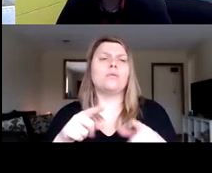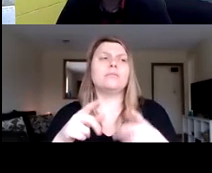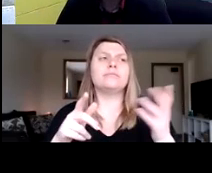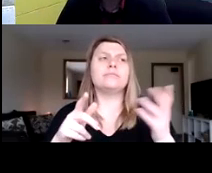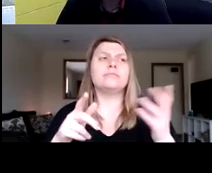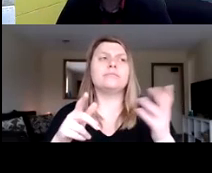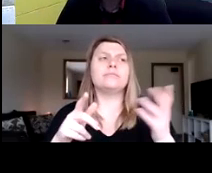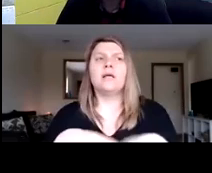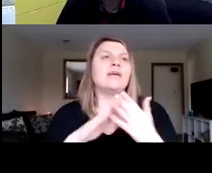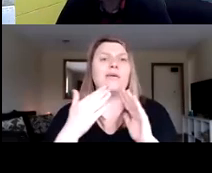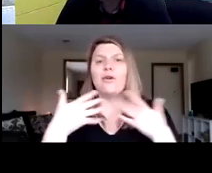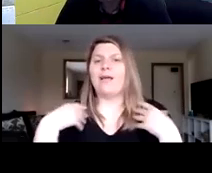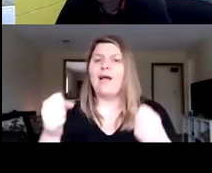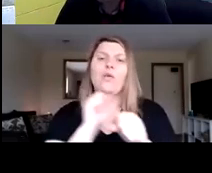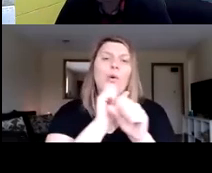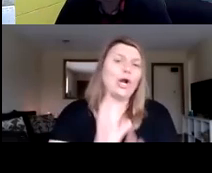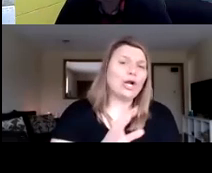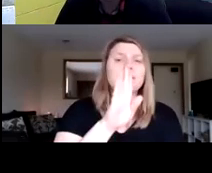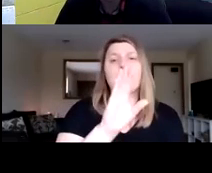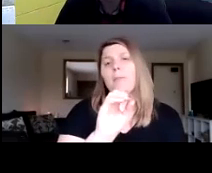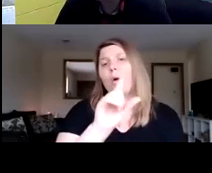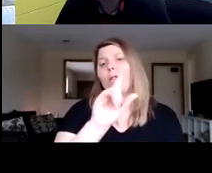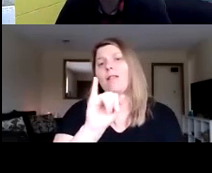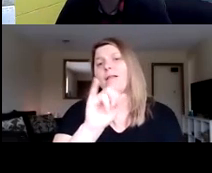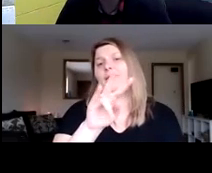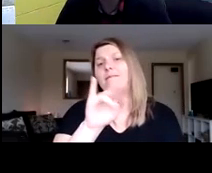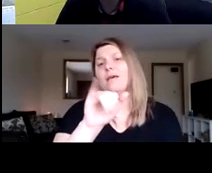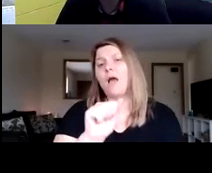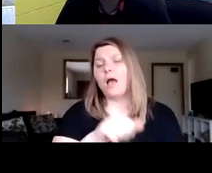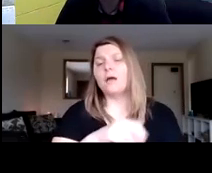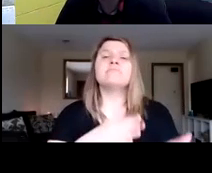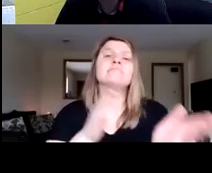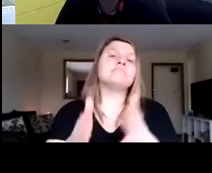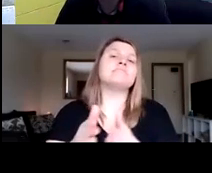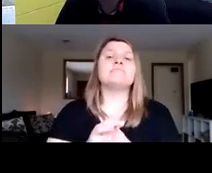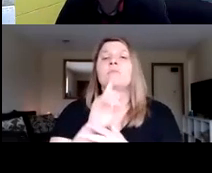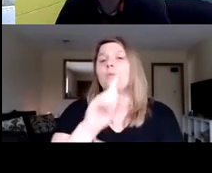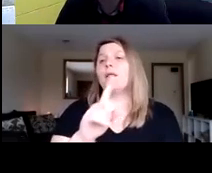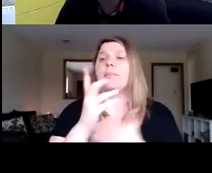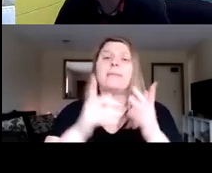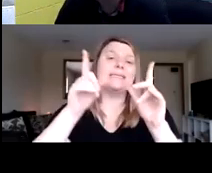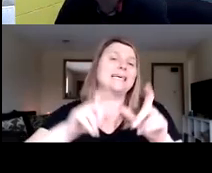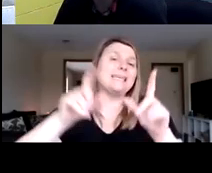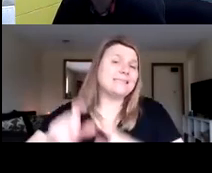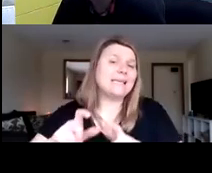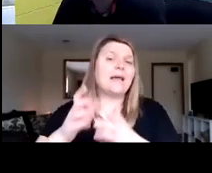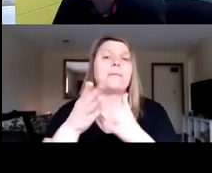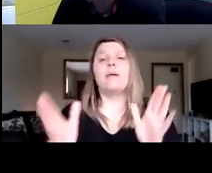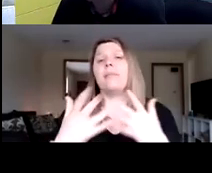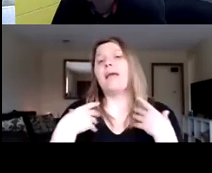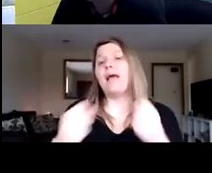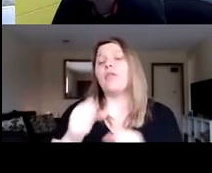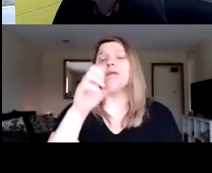health workers in Bolivia, whether it's the incredible testing and kind of public health infrastructure they have in